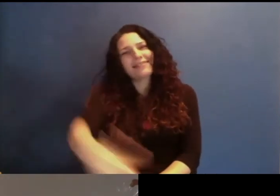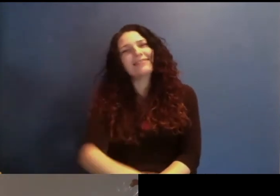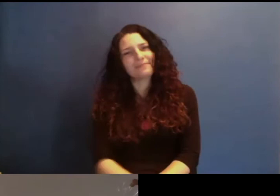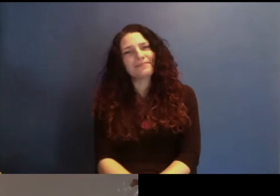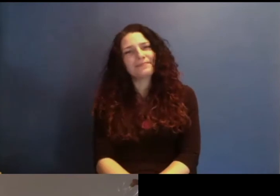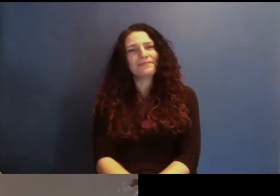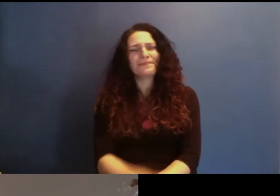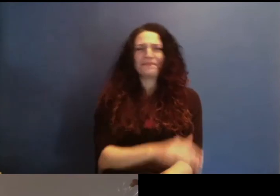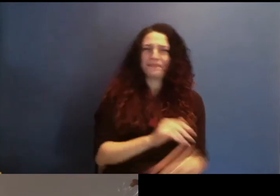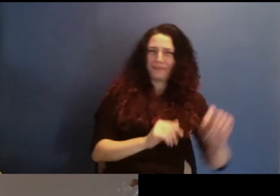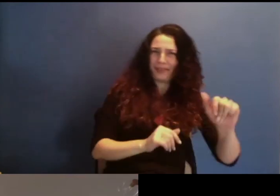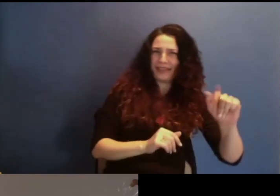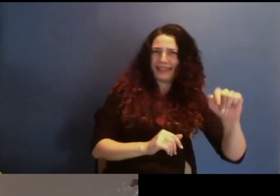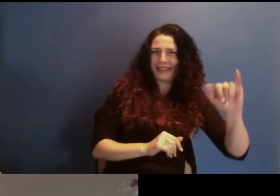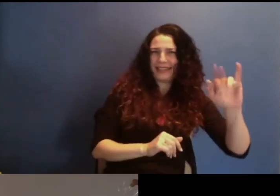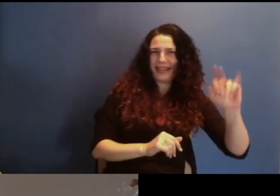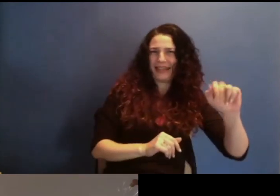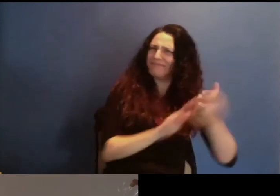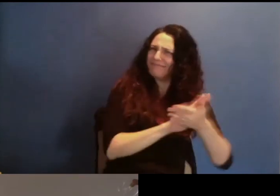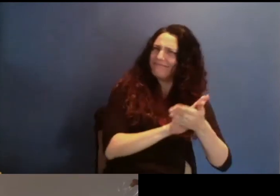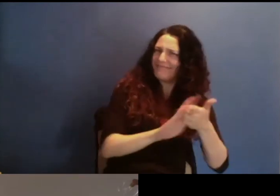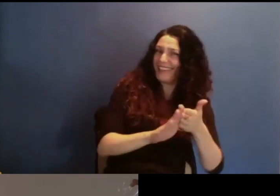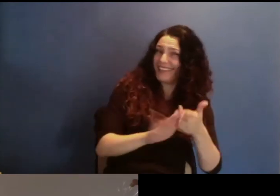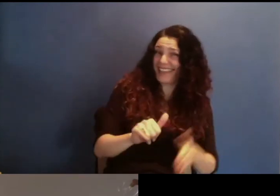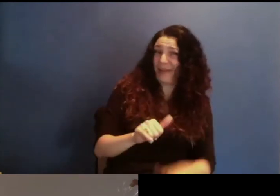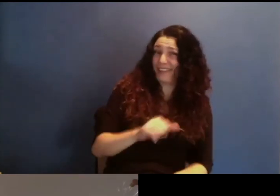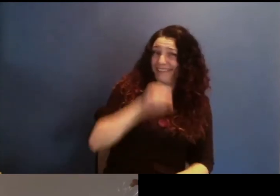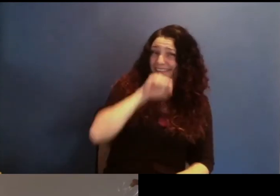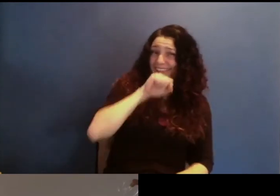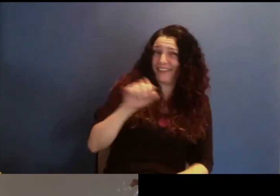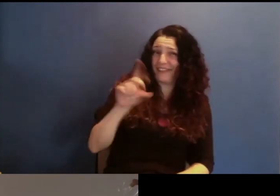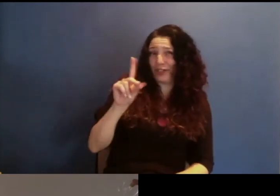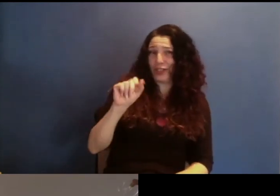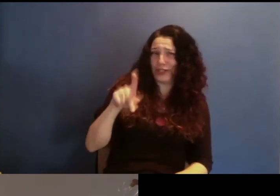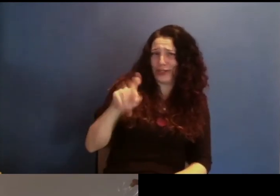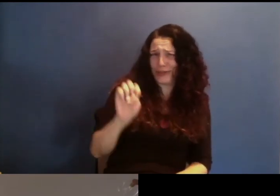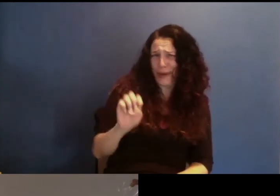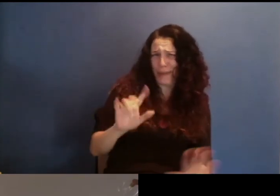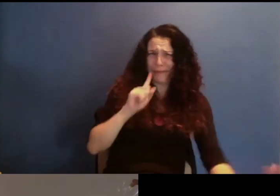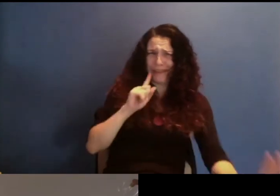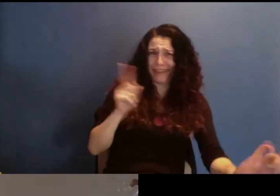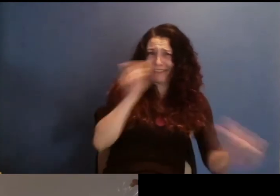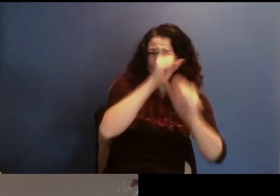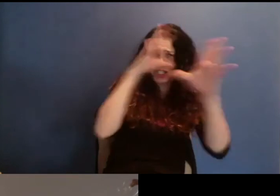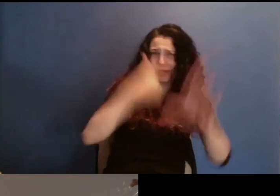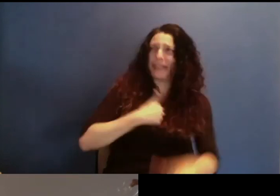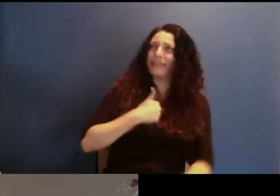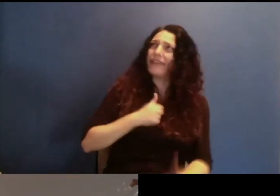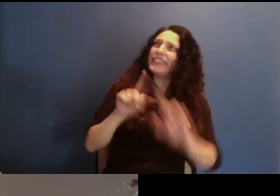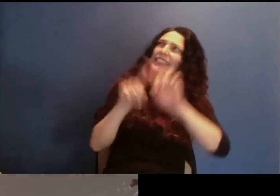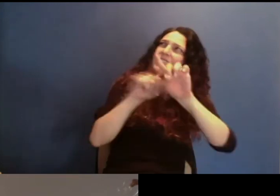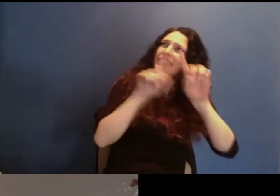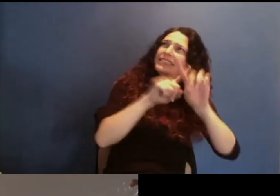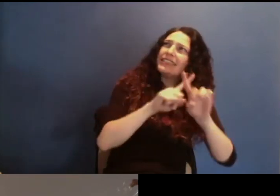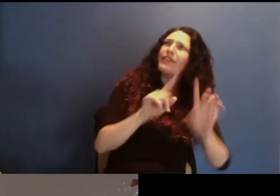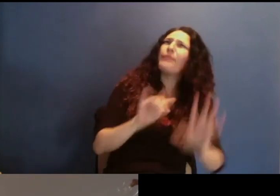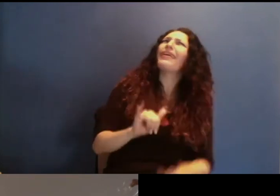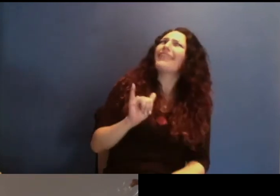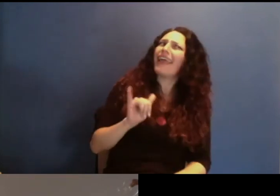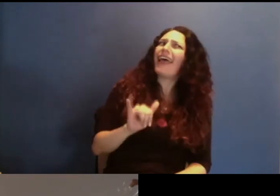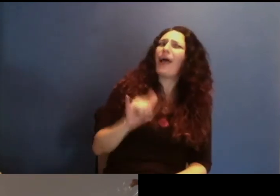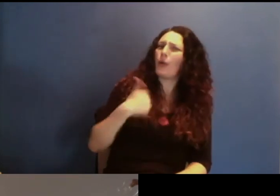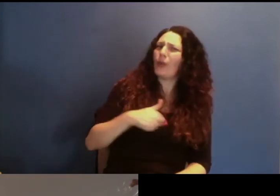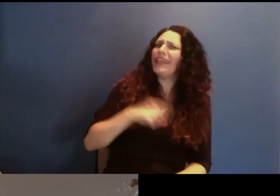I like that. That would be something super dope. I've had visions for different things. I'm like, yeah, we definitely need something like that where it's